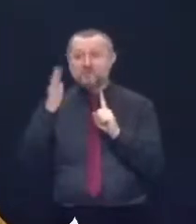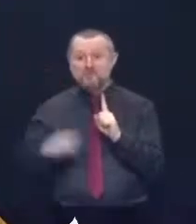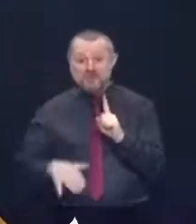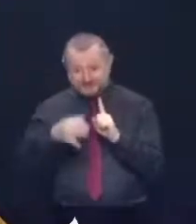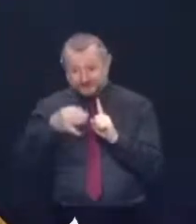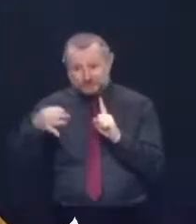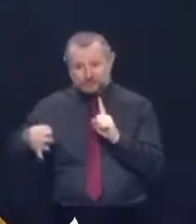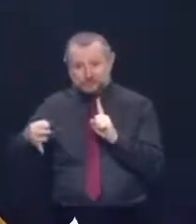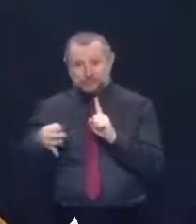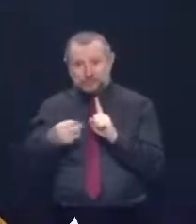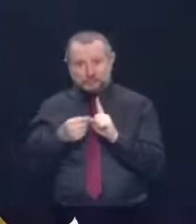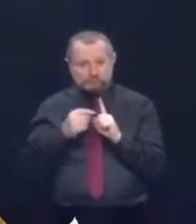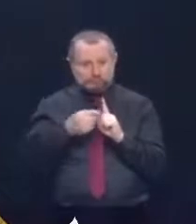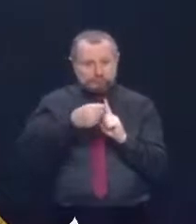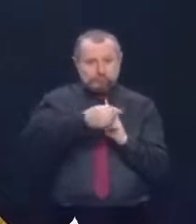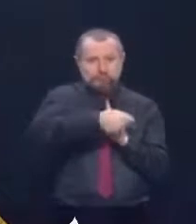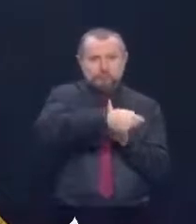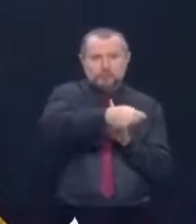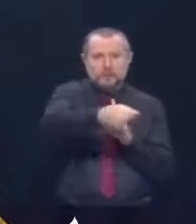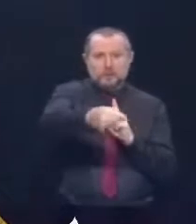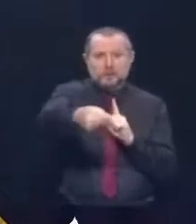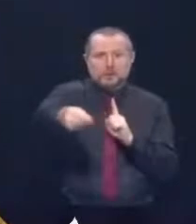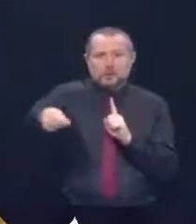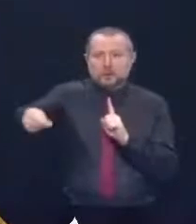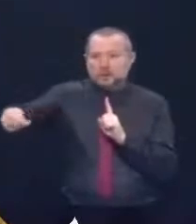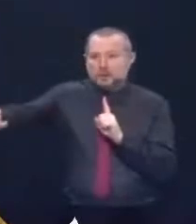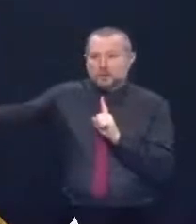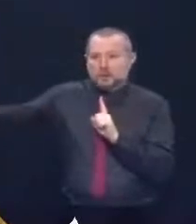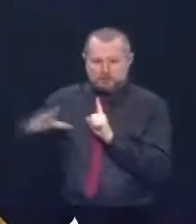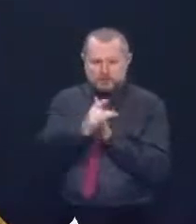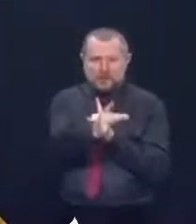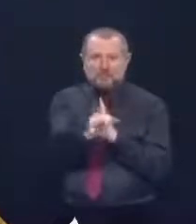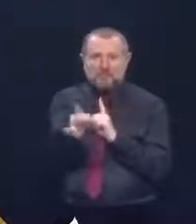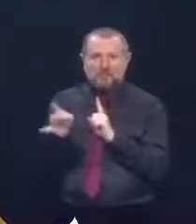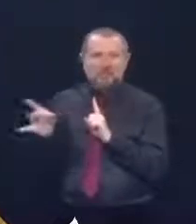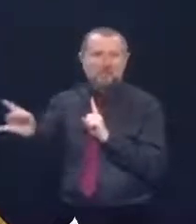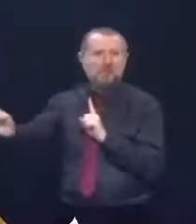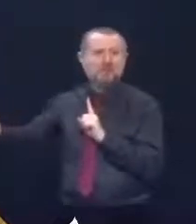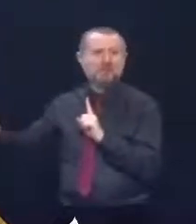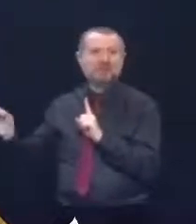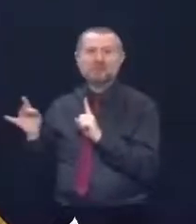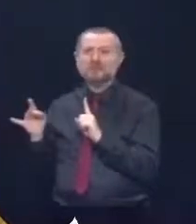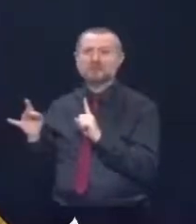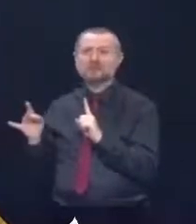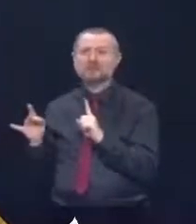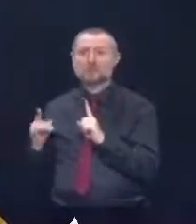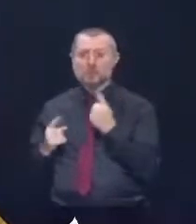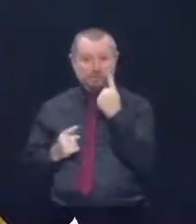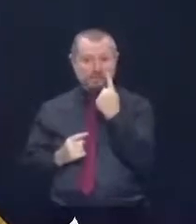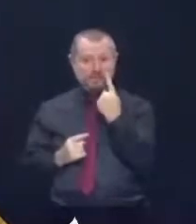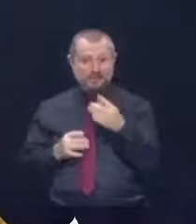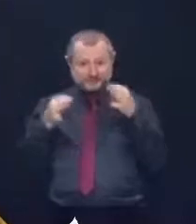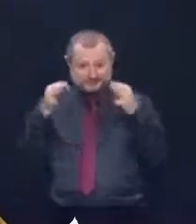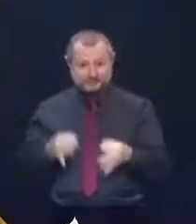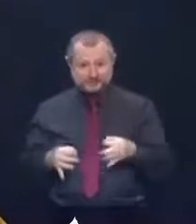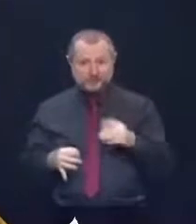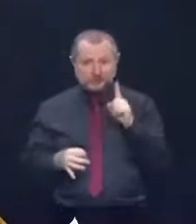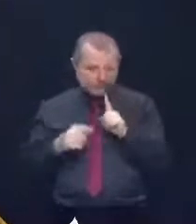You act irresponsibly, you get sick. Now, 30 people